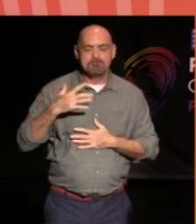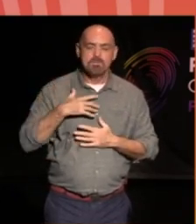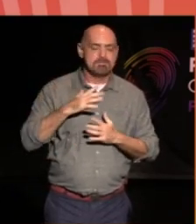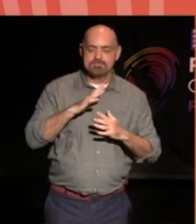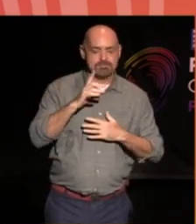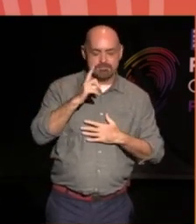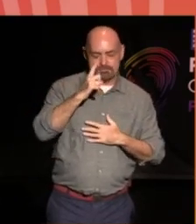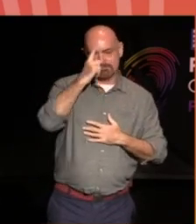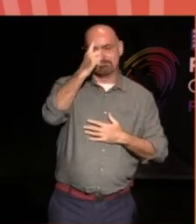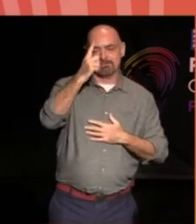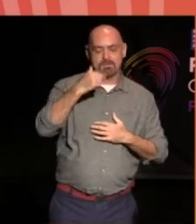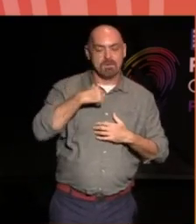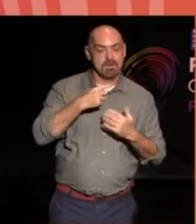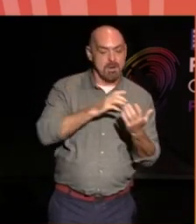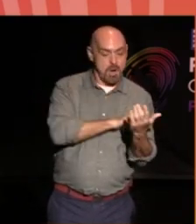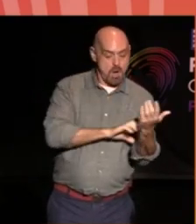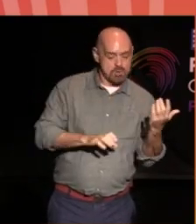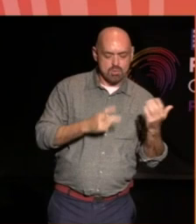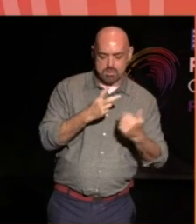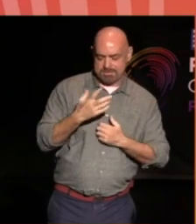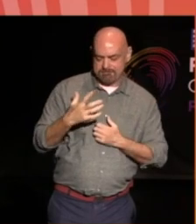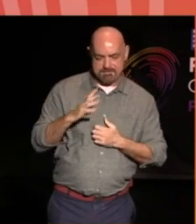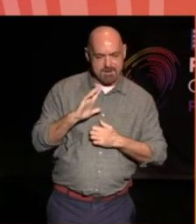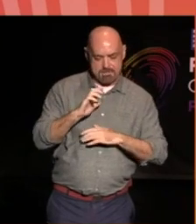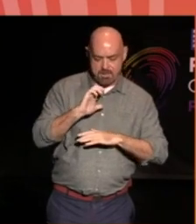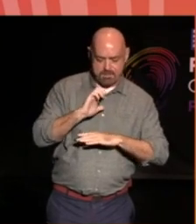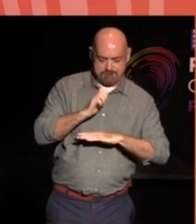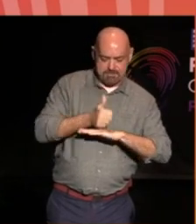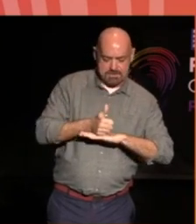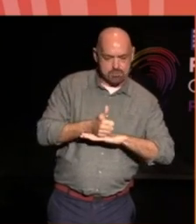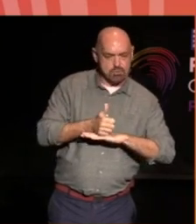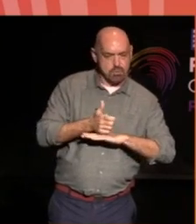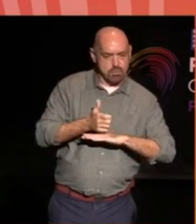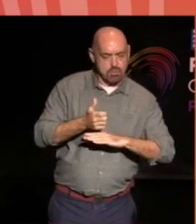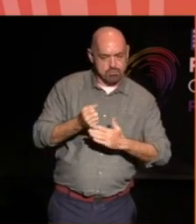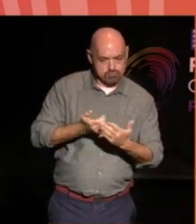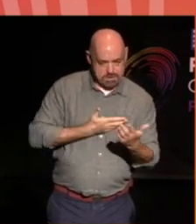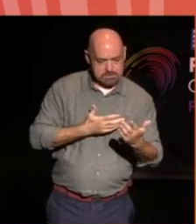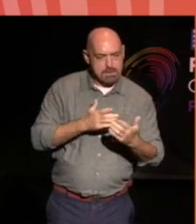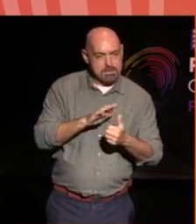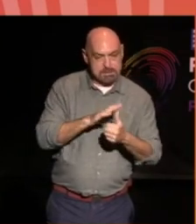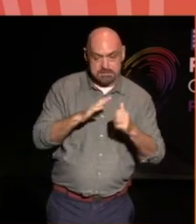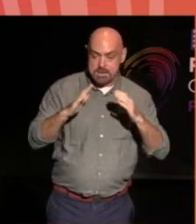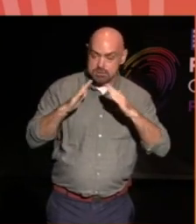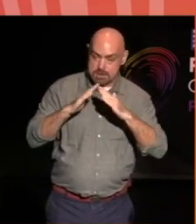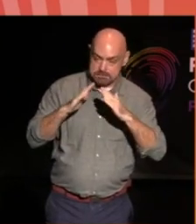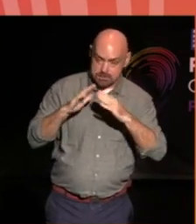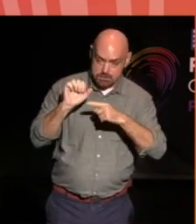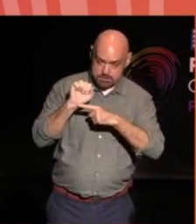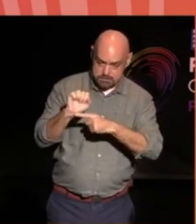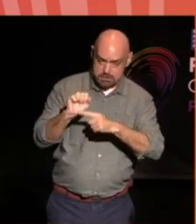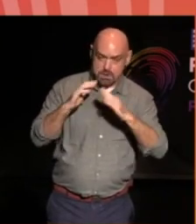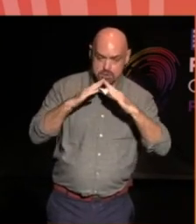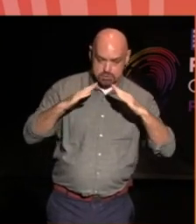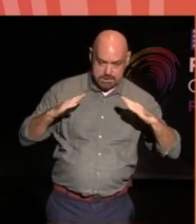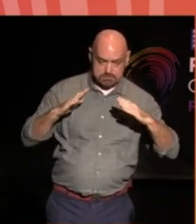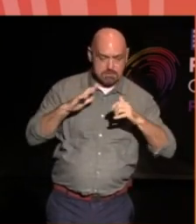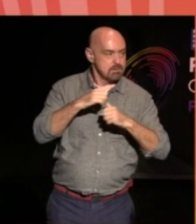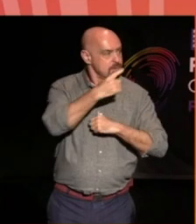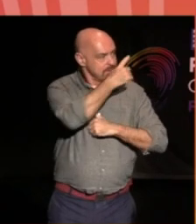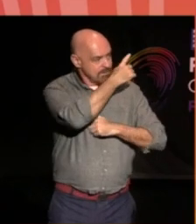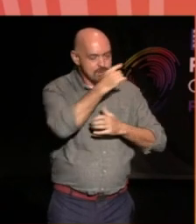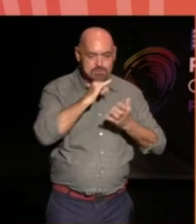but it's by accident. I know Article 25 is about the foundational rights that we have. The rights to shelter, Sunand is all about